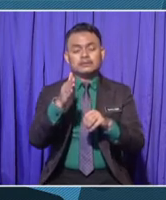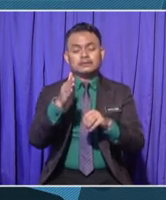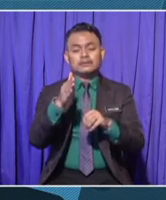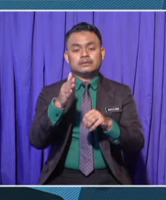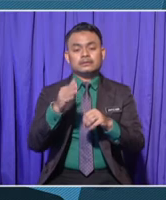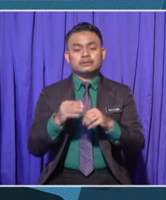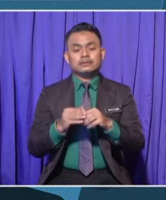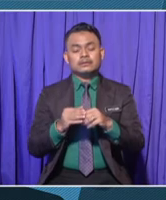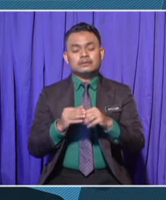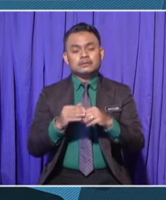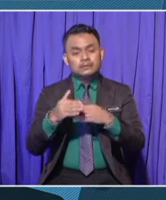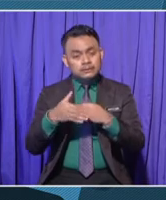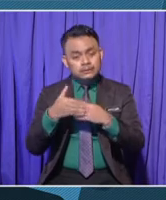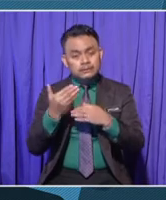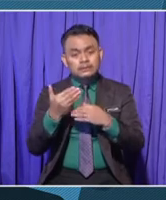easily damaged.